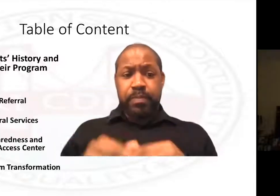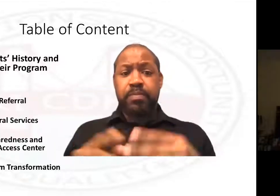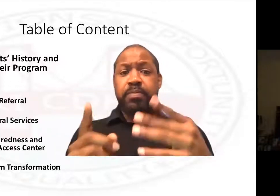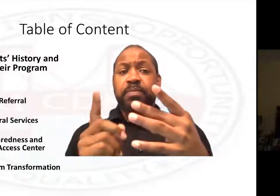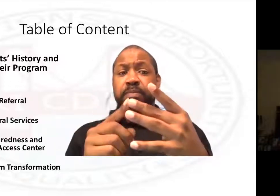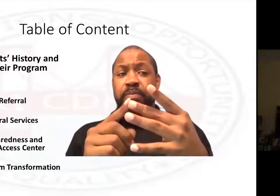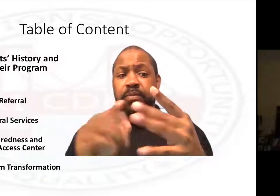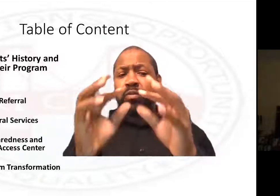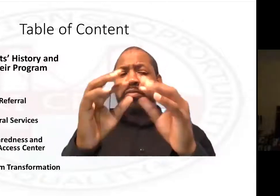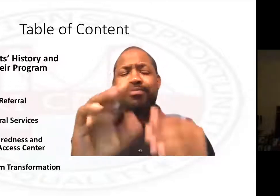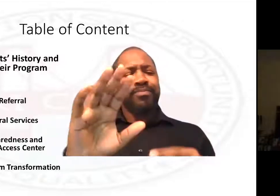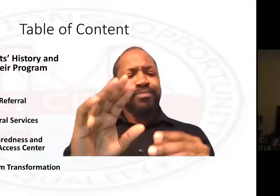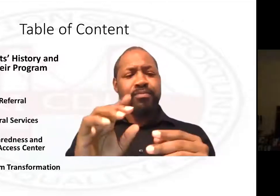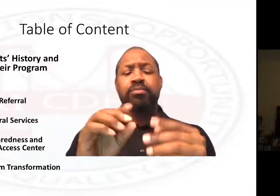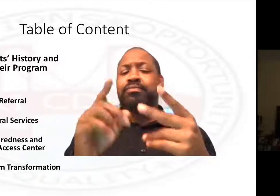Interpreter referral.